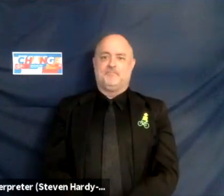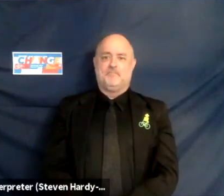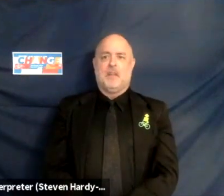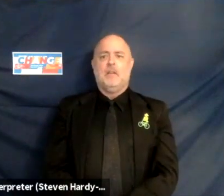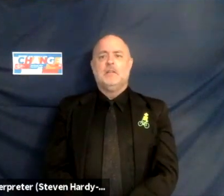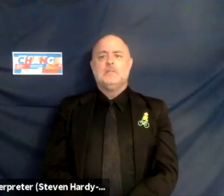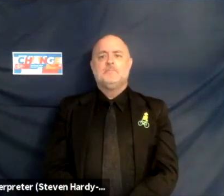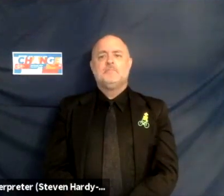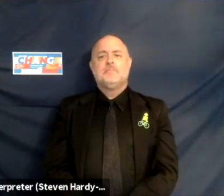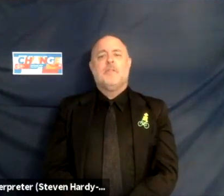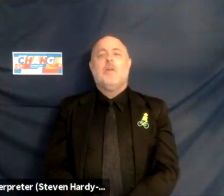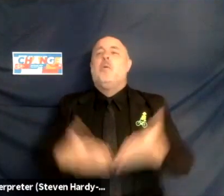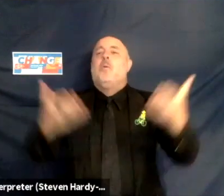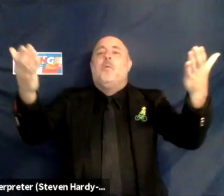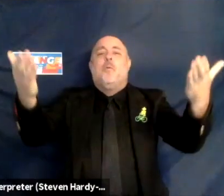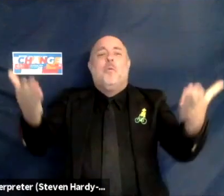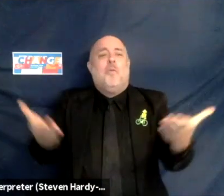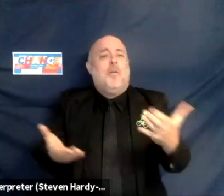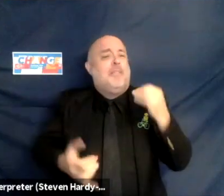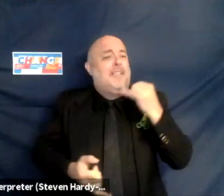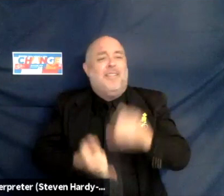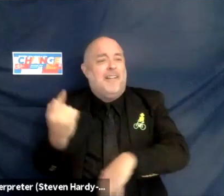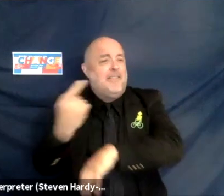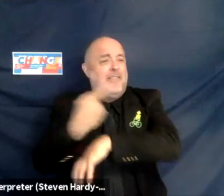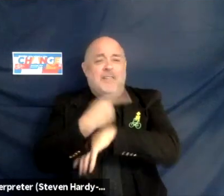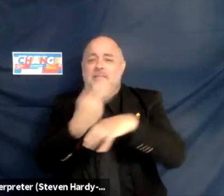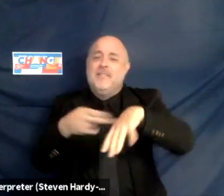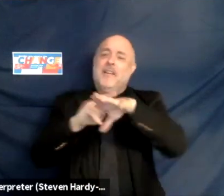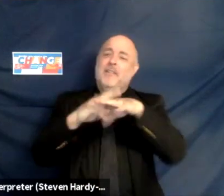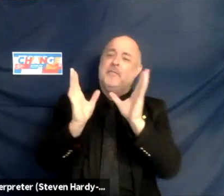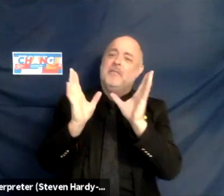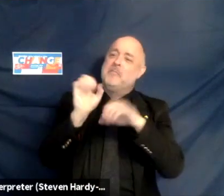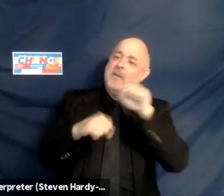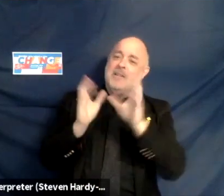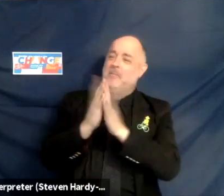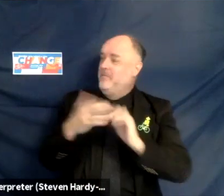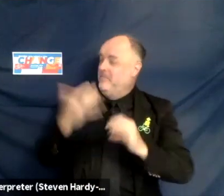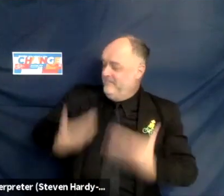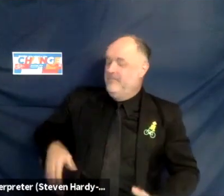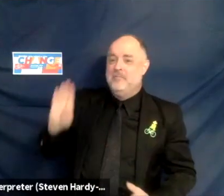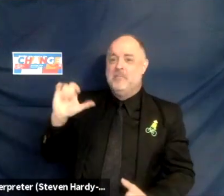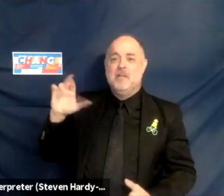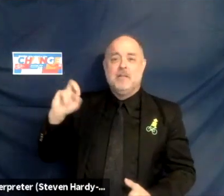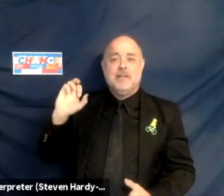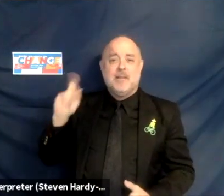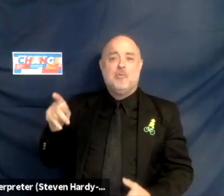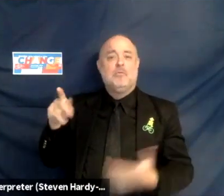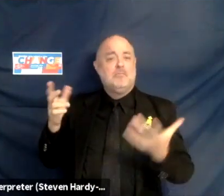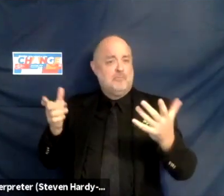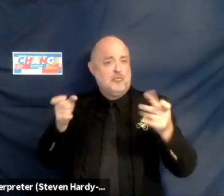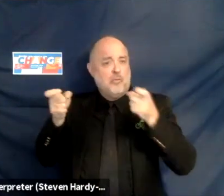Welcome, everyone, to the final day of the National Bike Summit. This is Bill Nesper again, Executive Director of the League of American